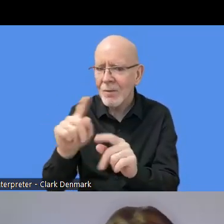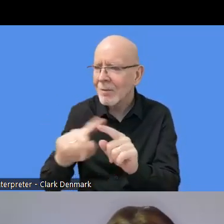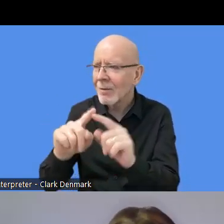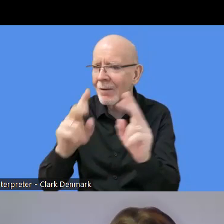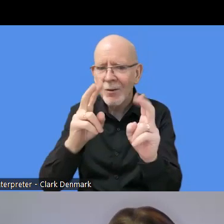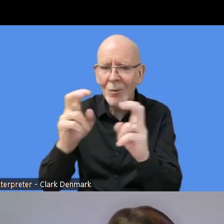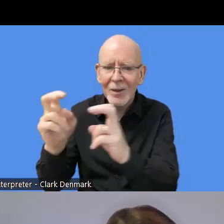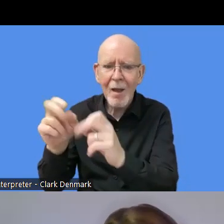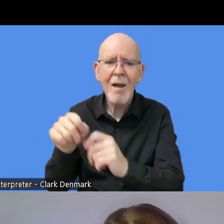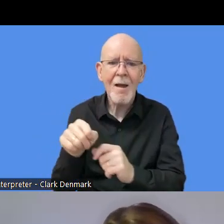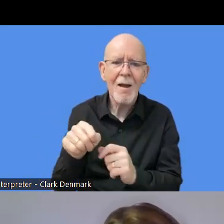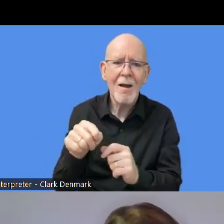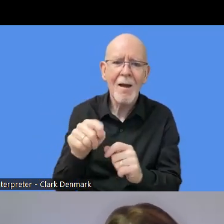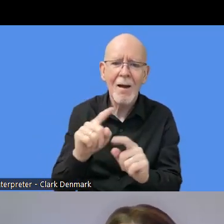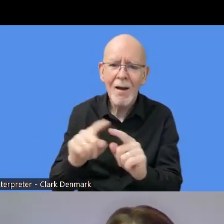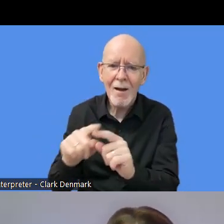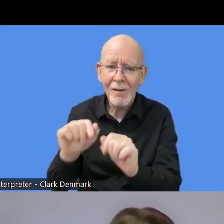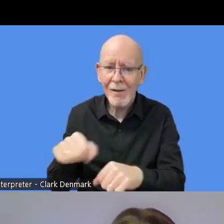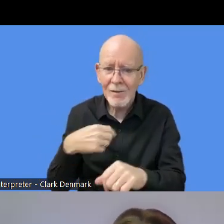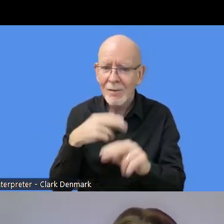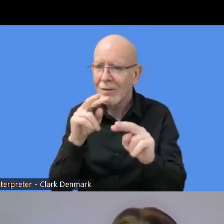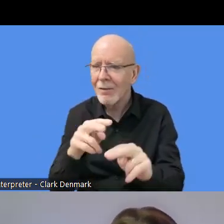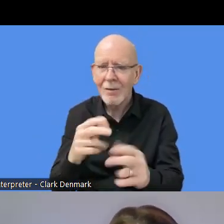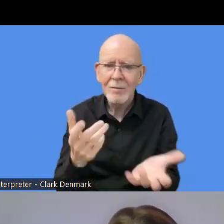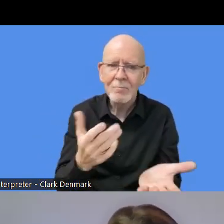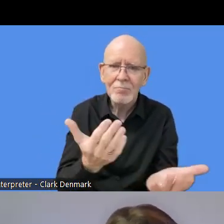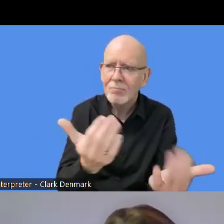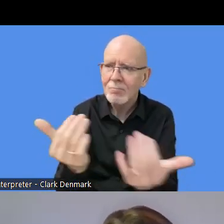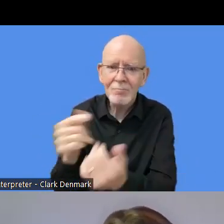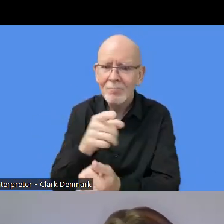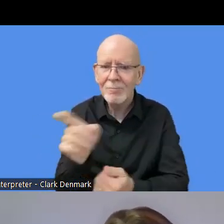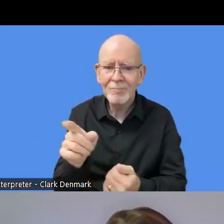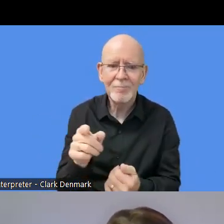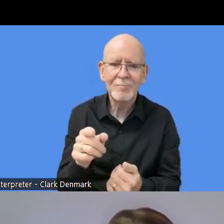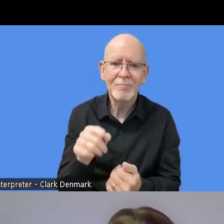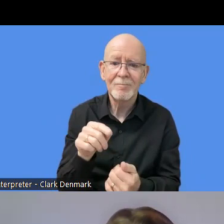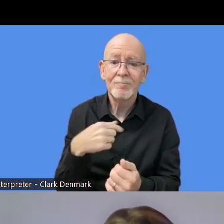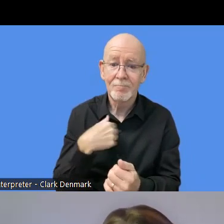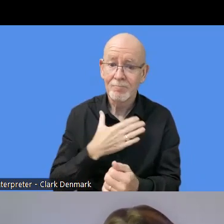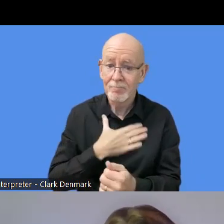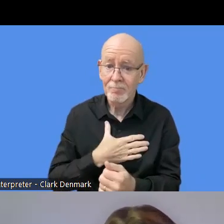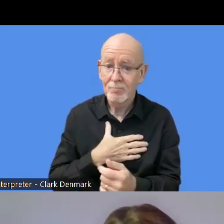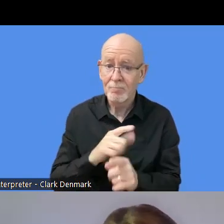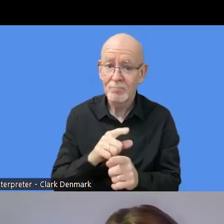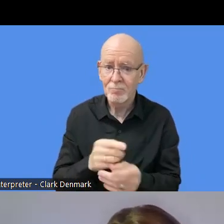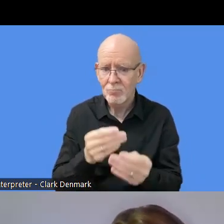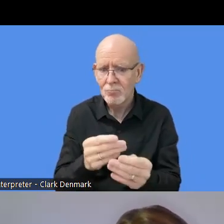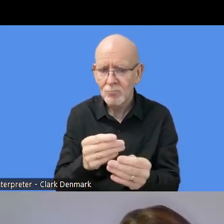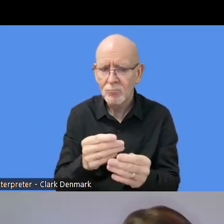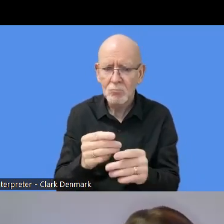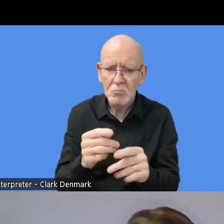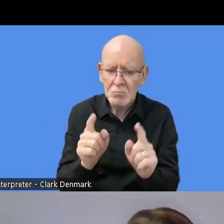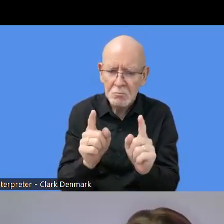selection of awardees, how the selection process is organized, and also give some information on the Zero Project